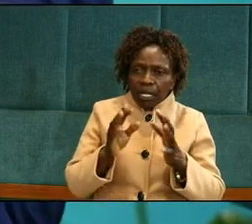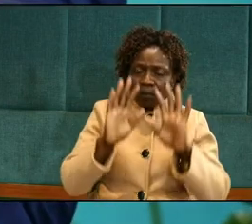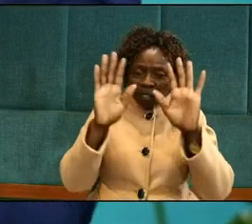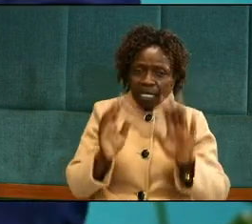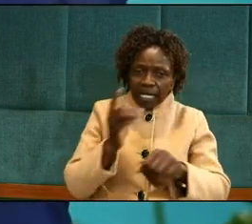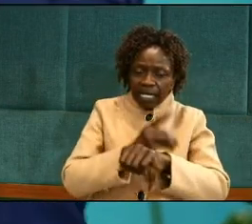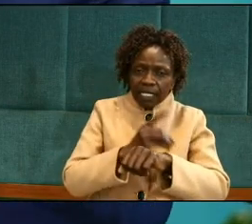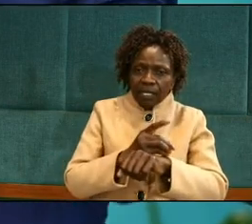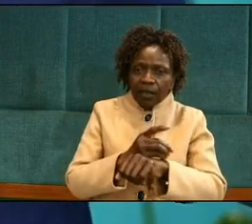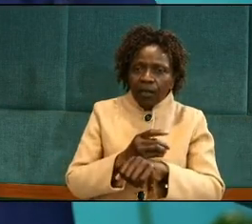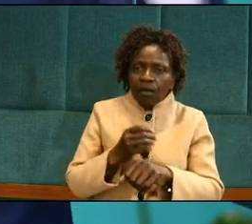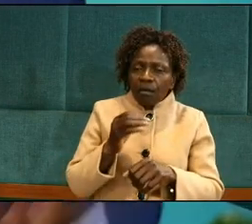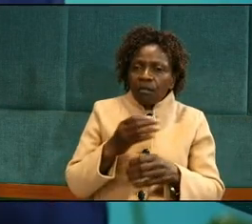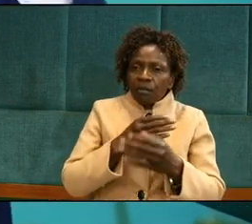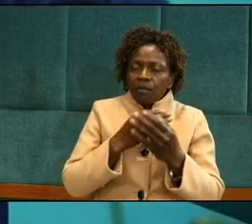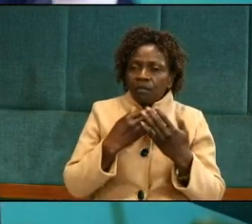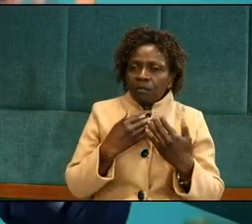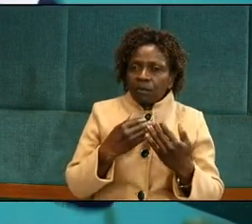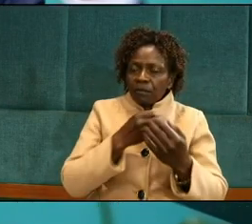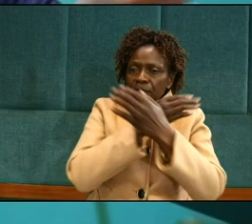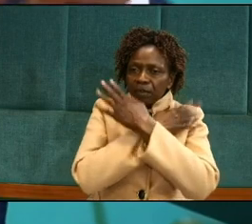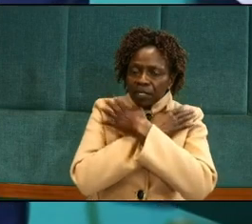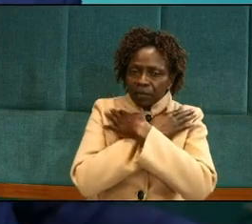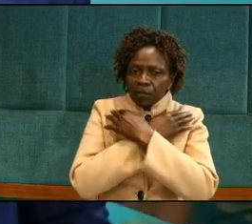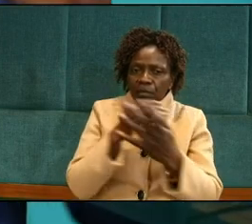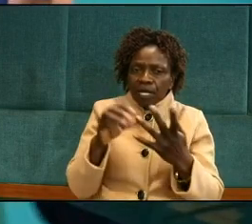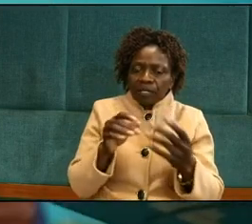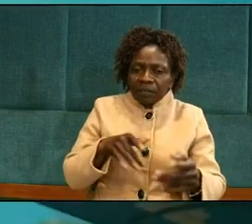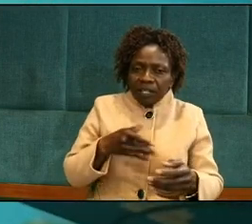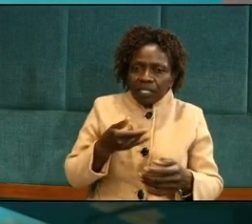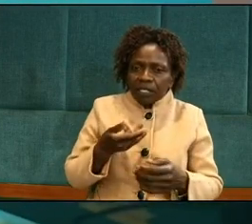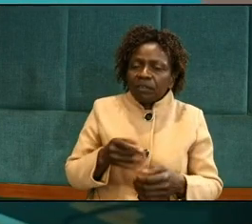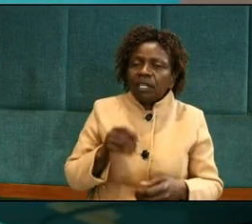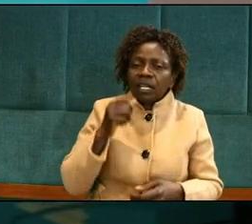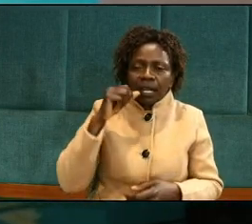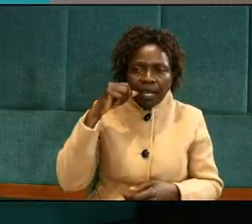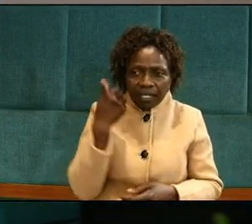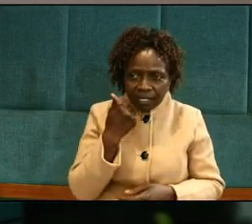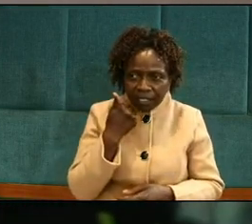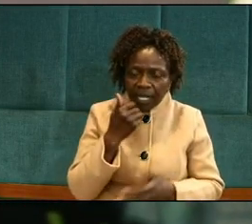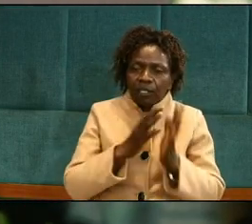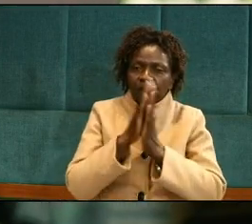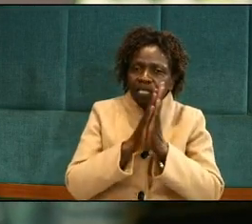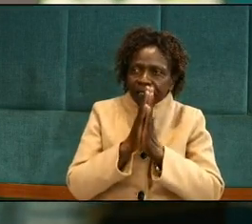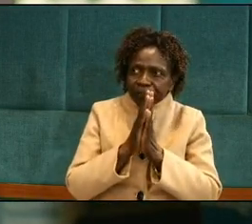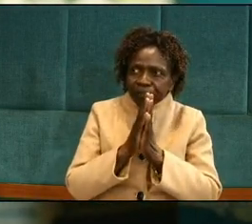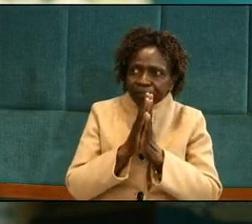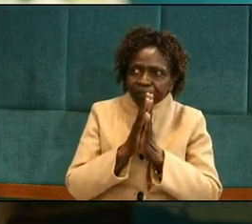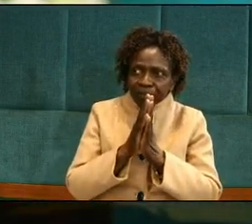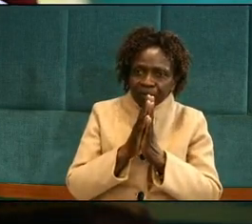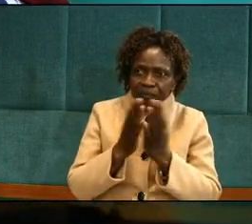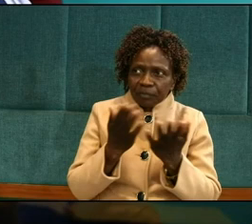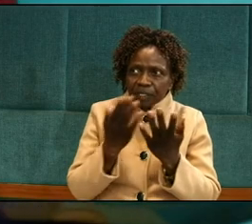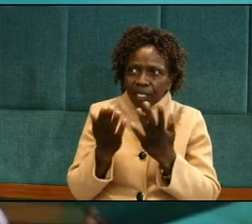oh, marriage feels rosy, nice, and interesting. I don't know about you, but when I first